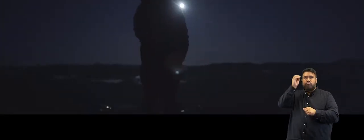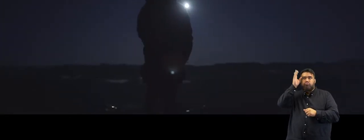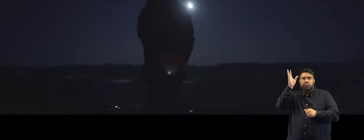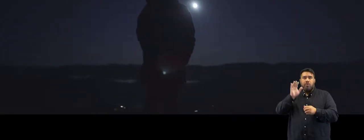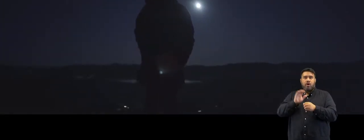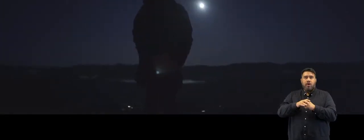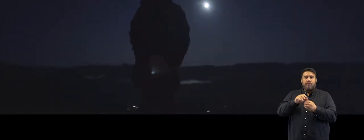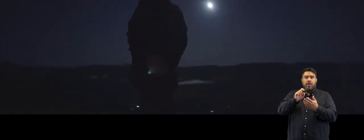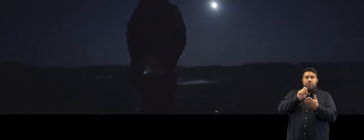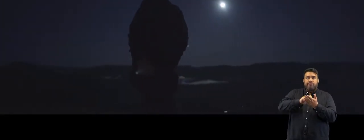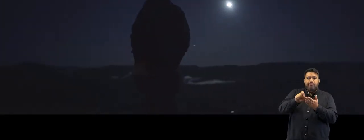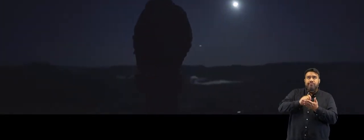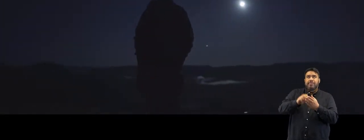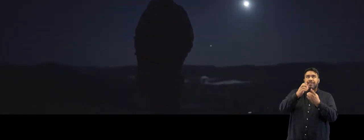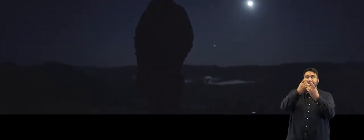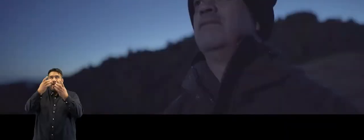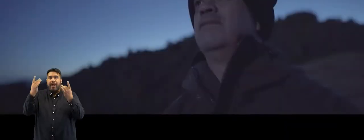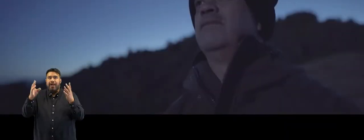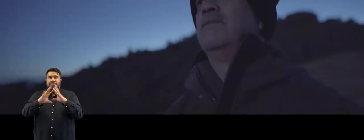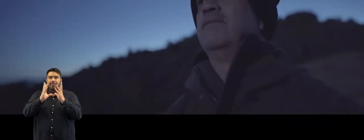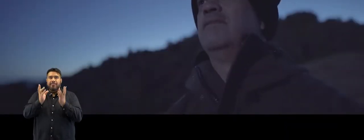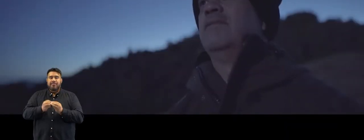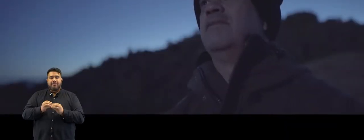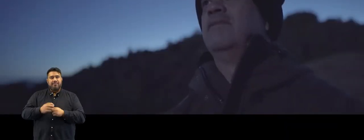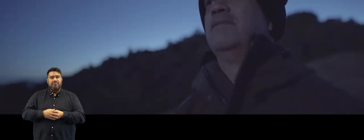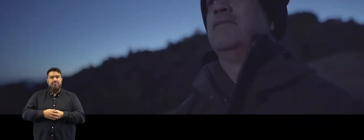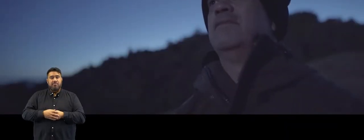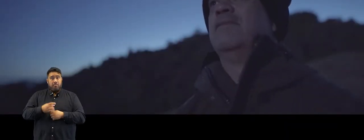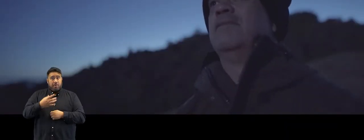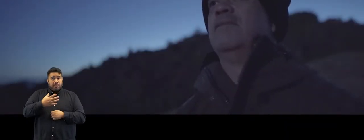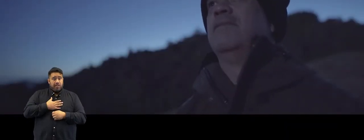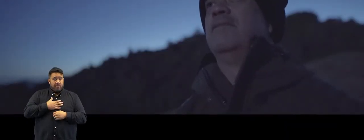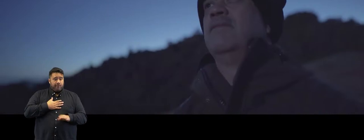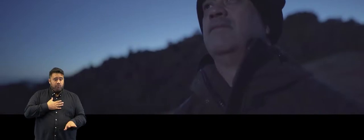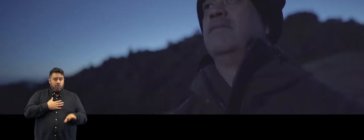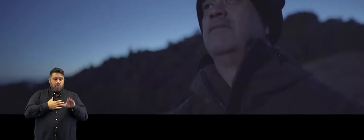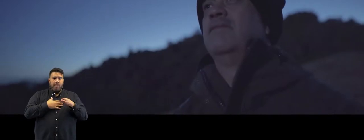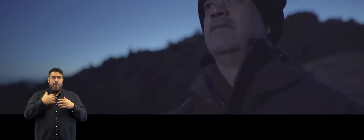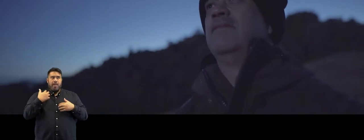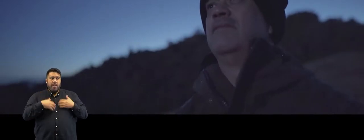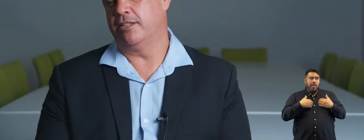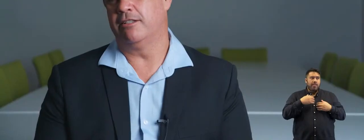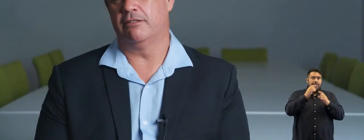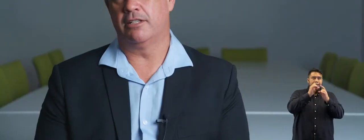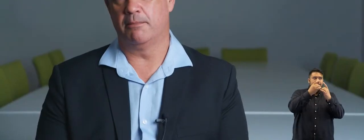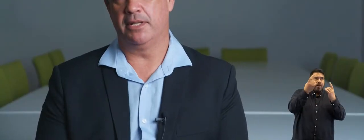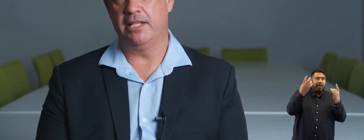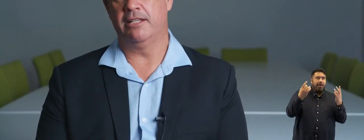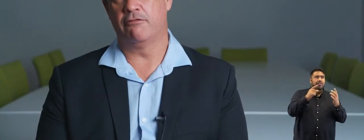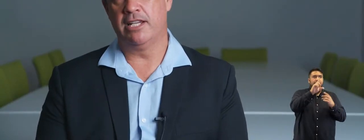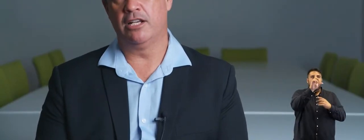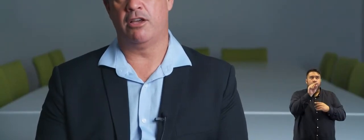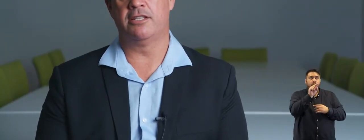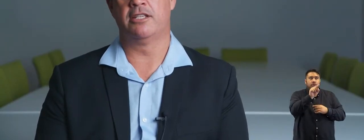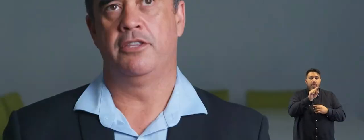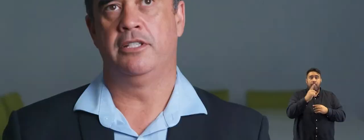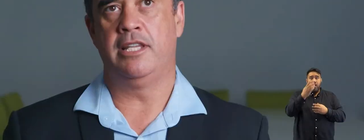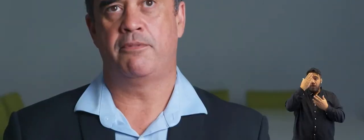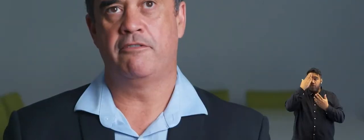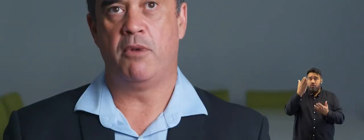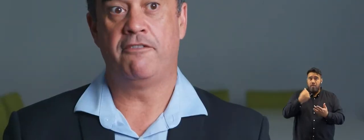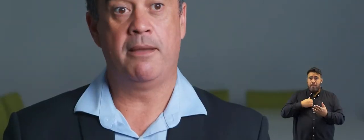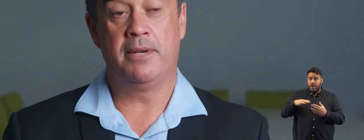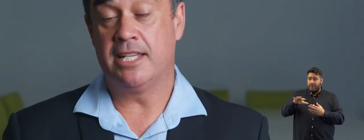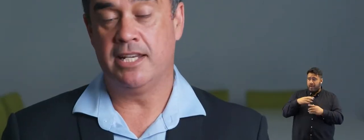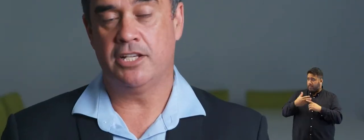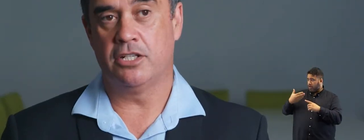the stars and the moon and, you know, and had an inherent desire to learn more about that space. But I didn't completely realise the